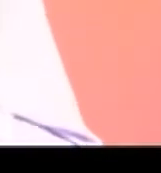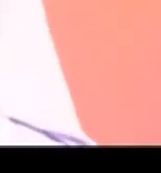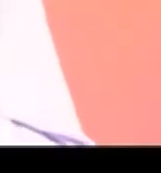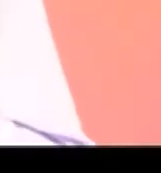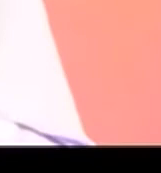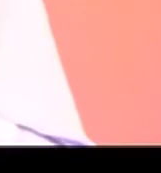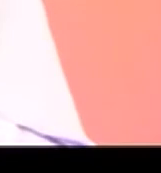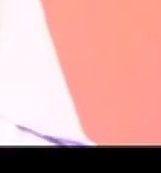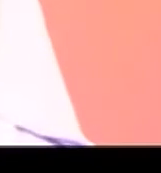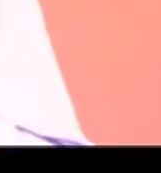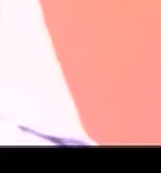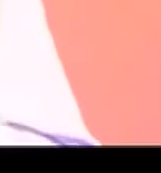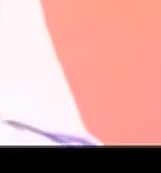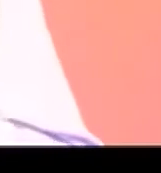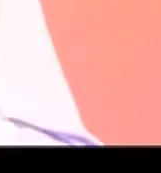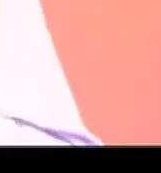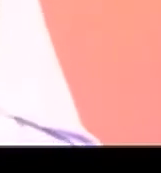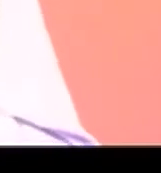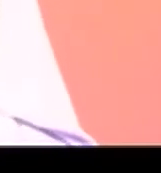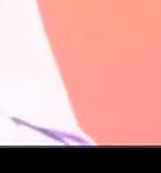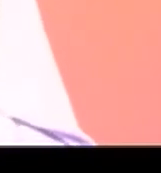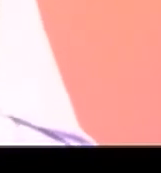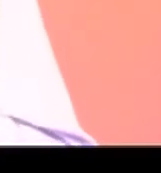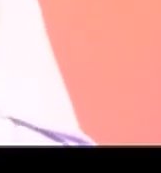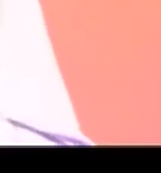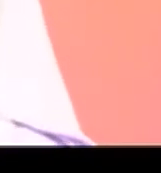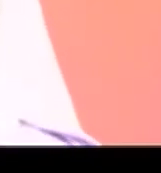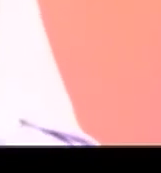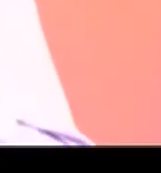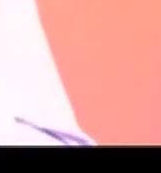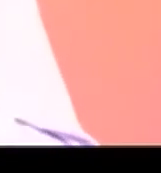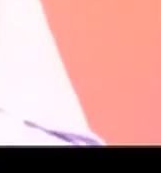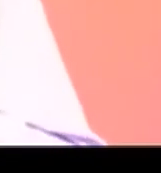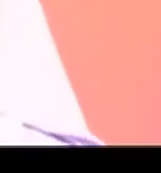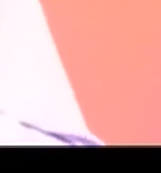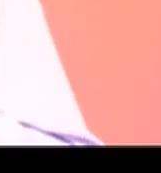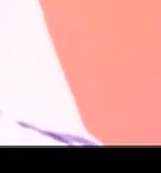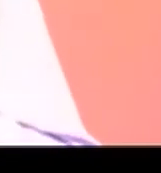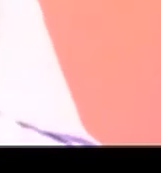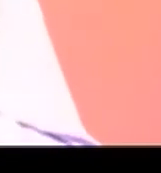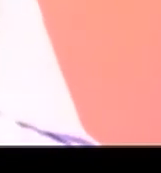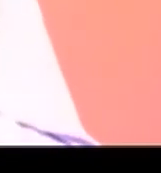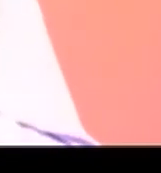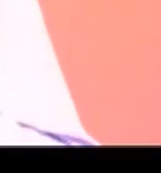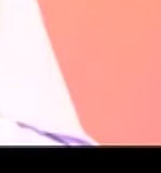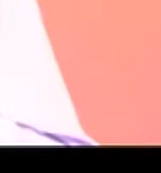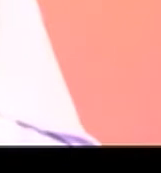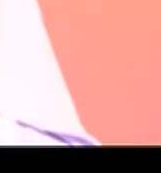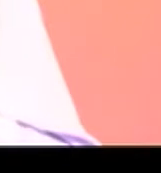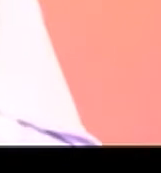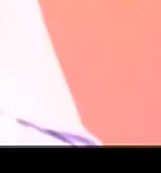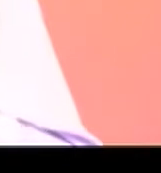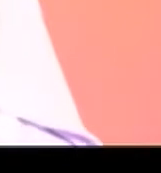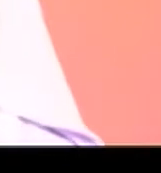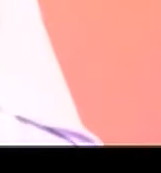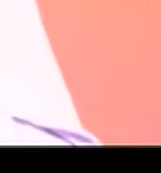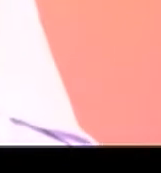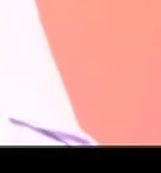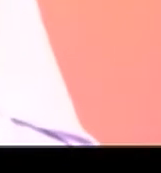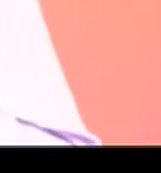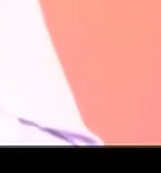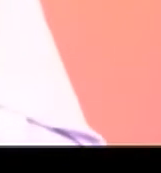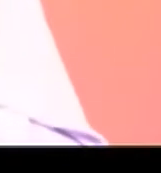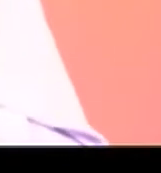are Pastor Joseph Maiti Wichenje from African Divine Church Mission, Patmos Assembly, Pangani